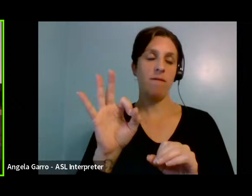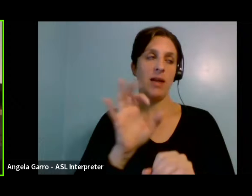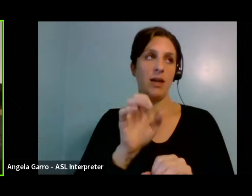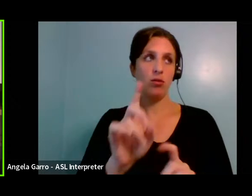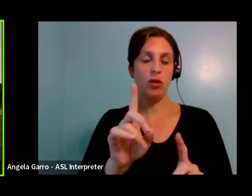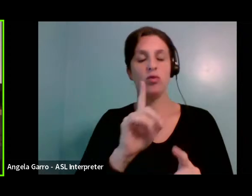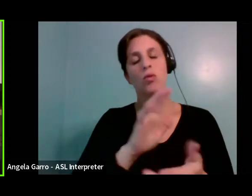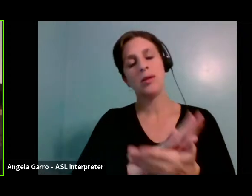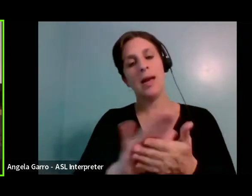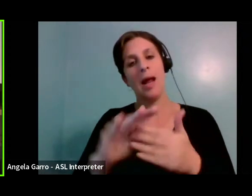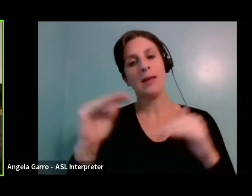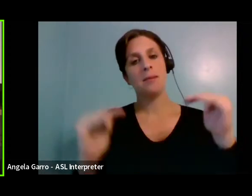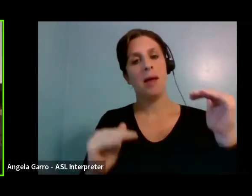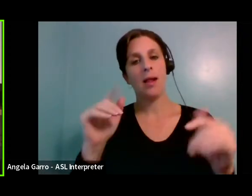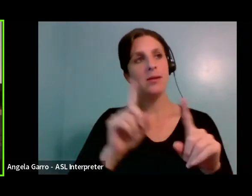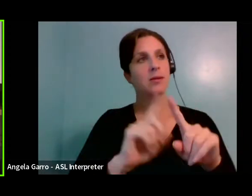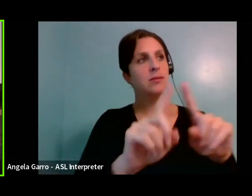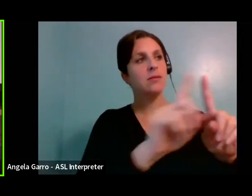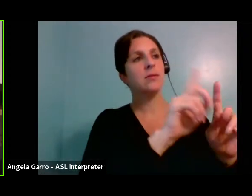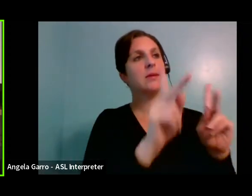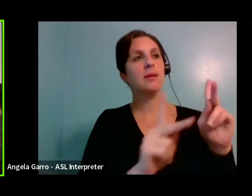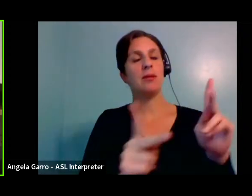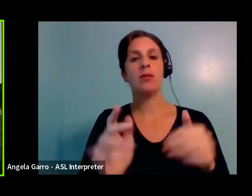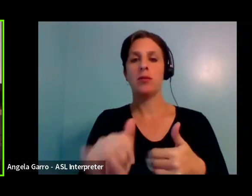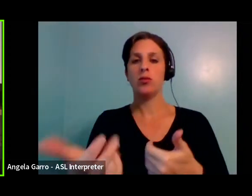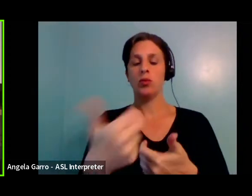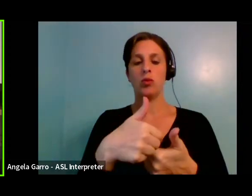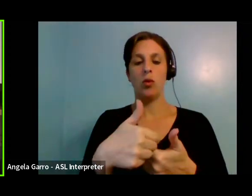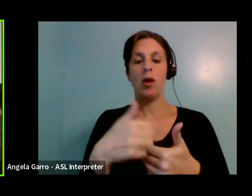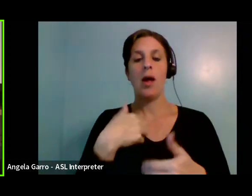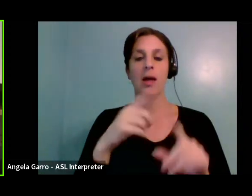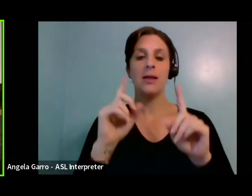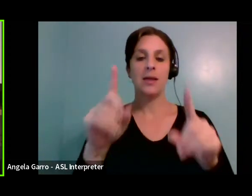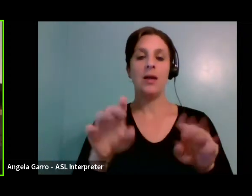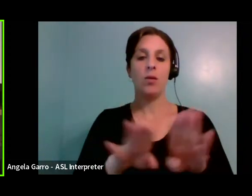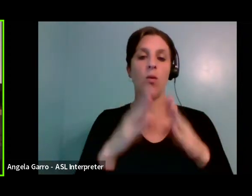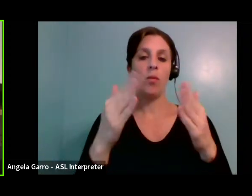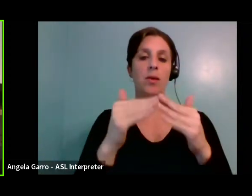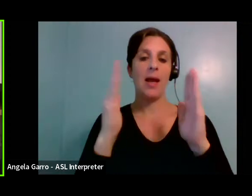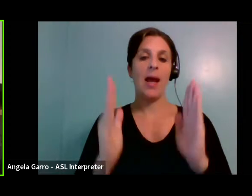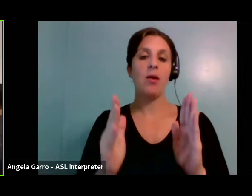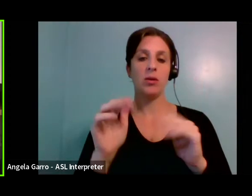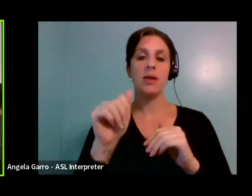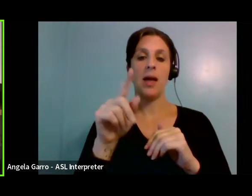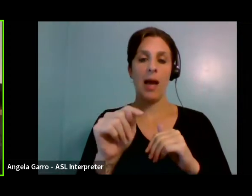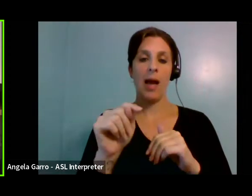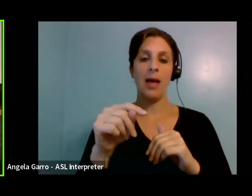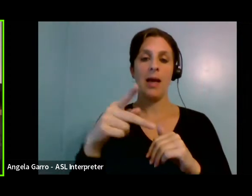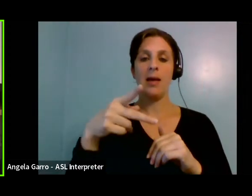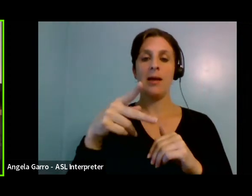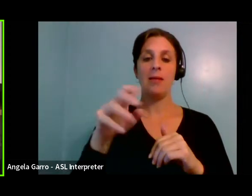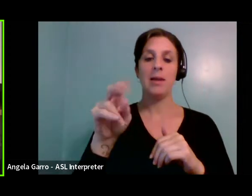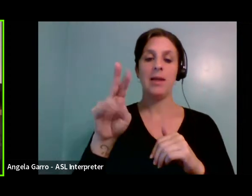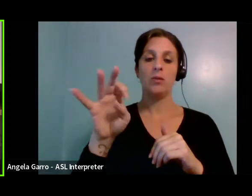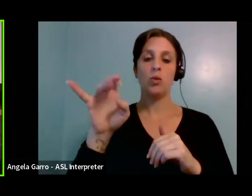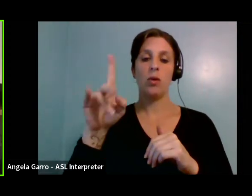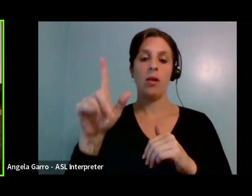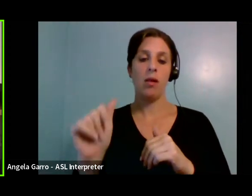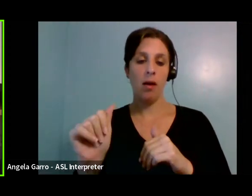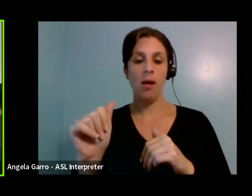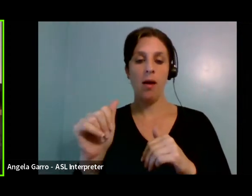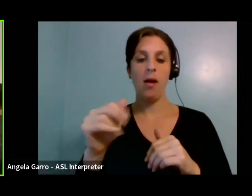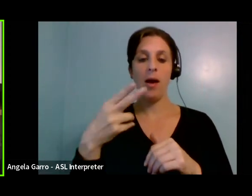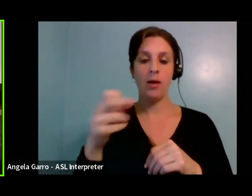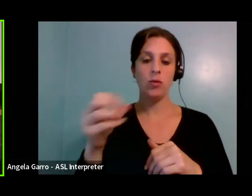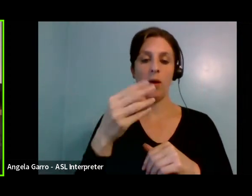of people that joined that. I attended the open houses at Peninsula High School and at